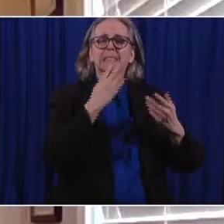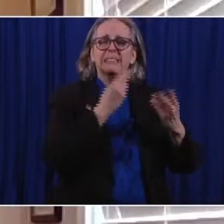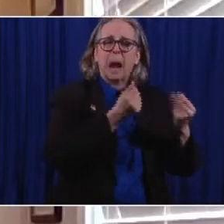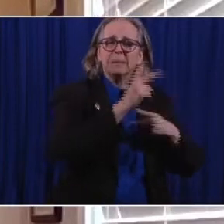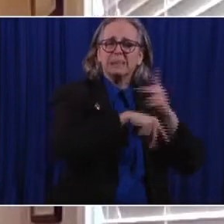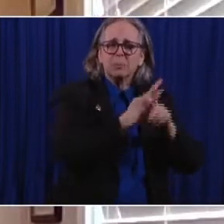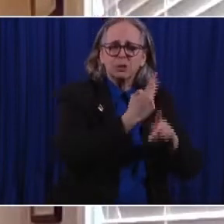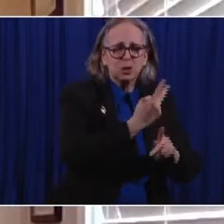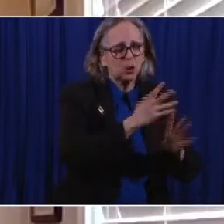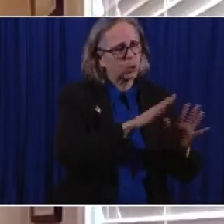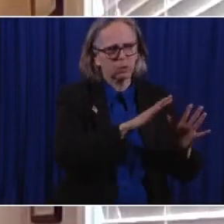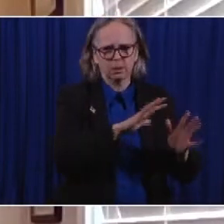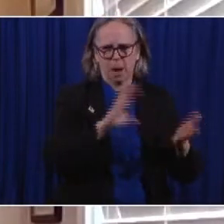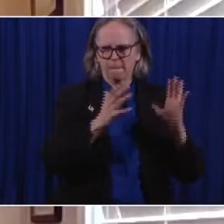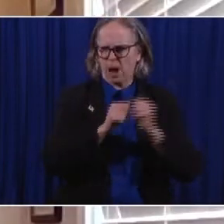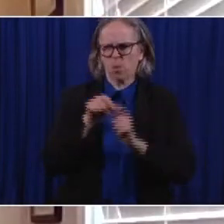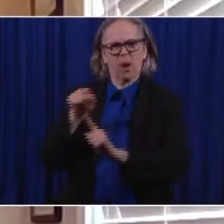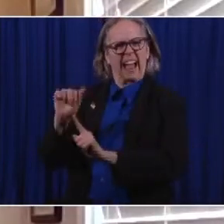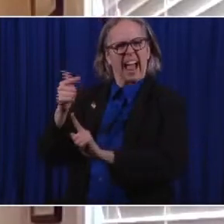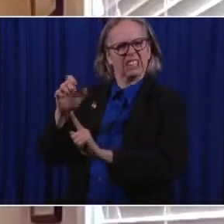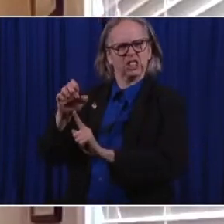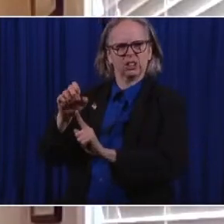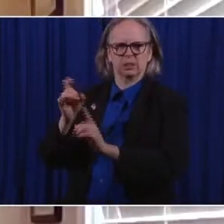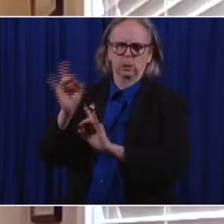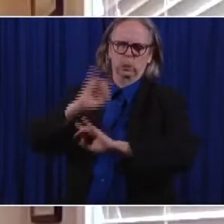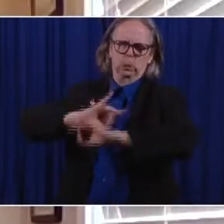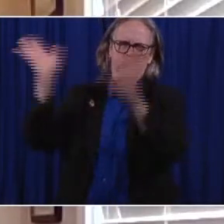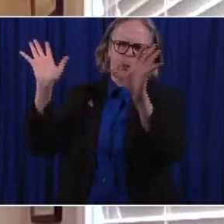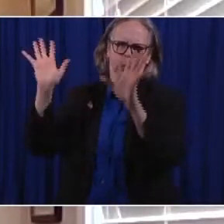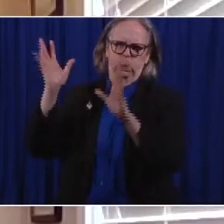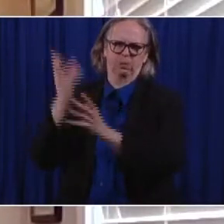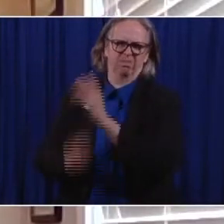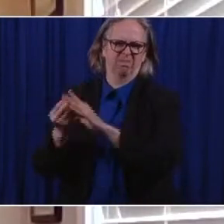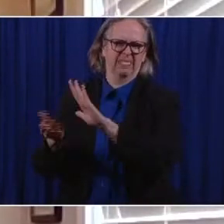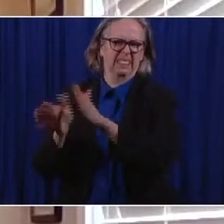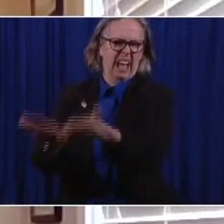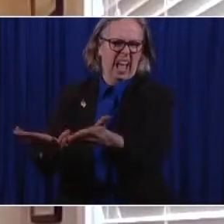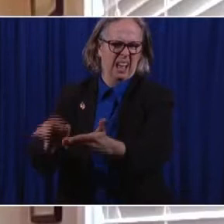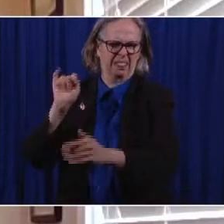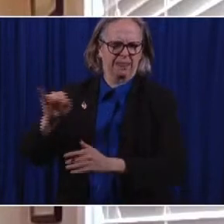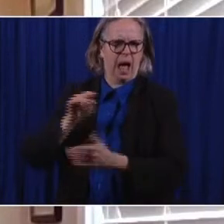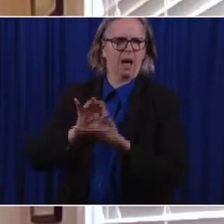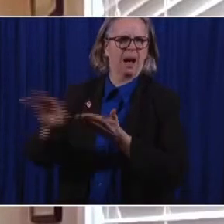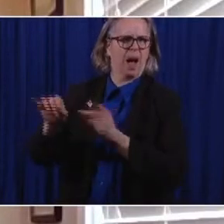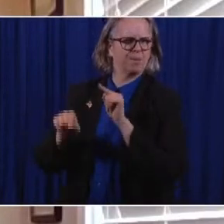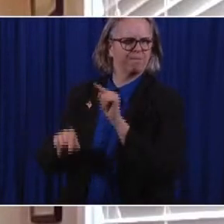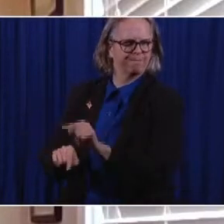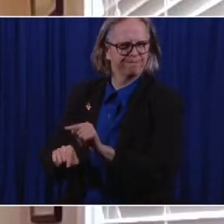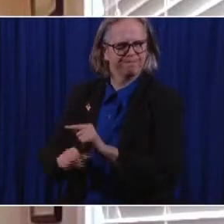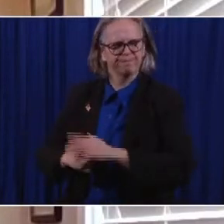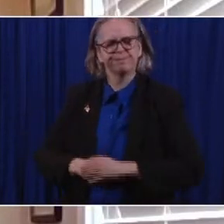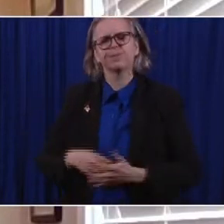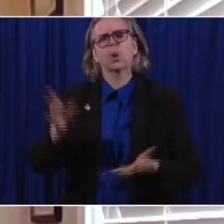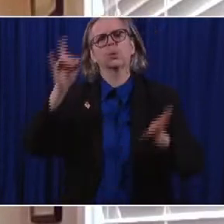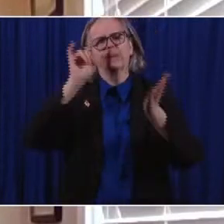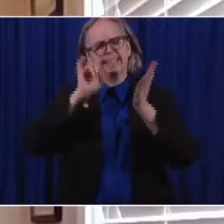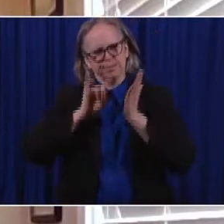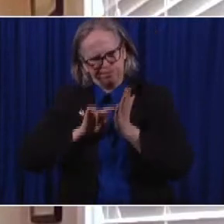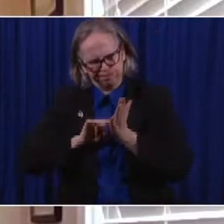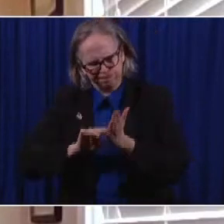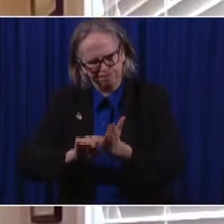by setting the 65-year-old limit, you've heard the statistics. We're able to cover